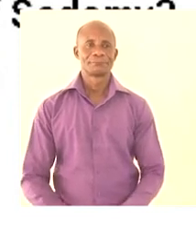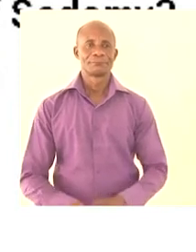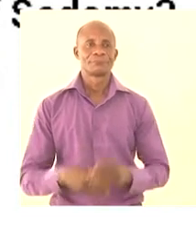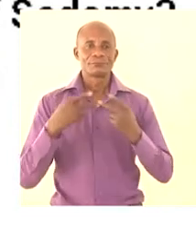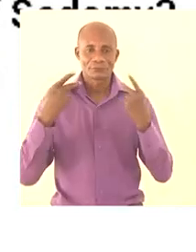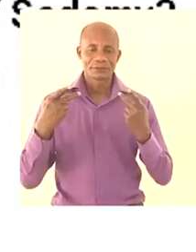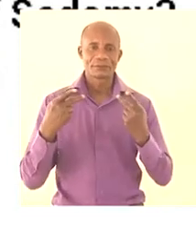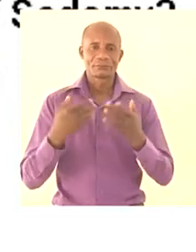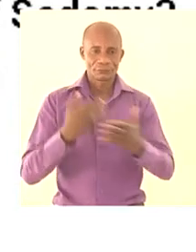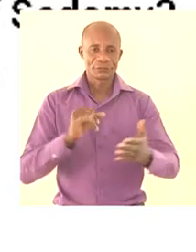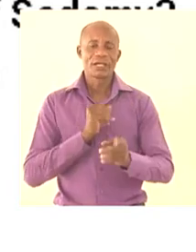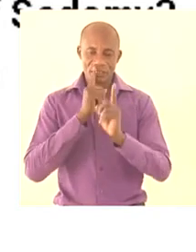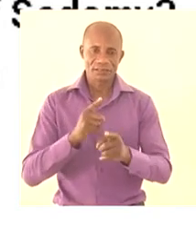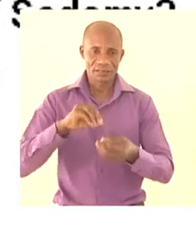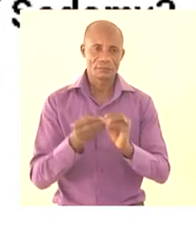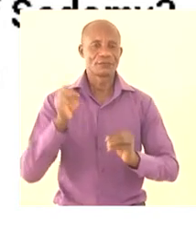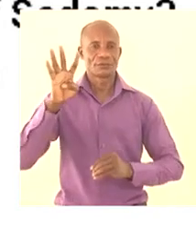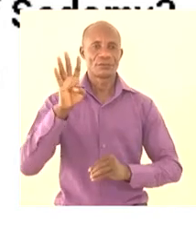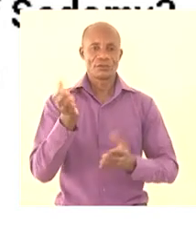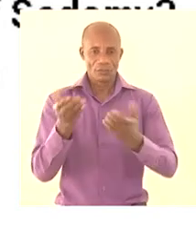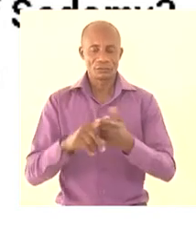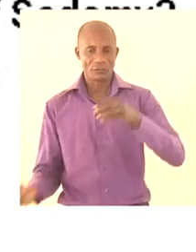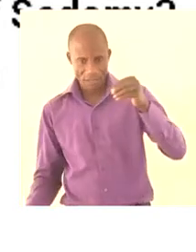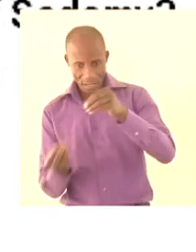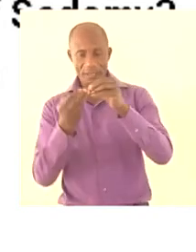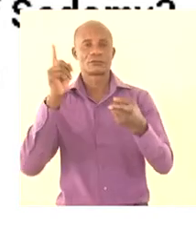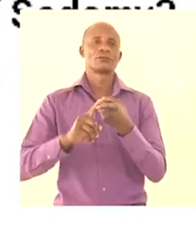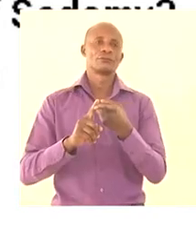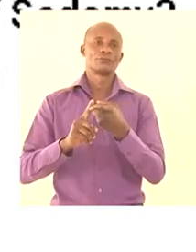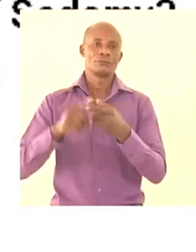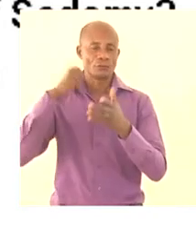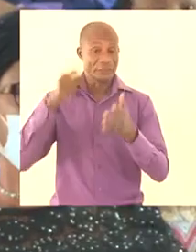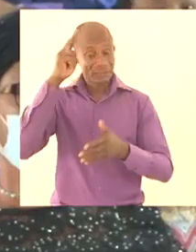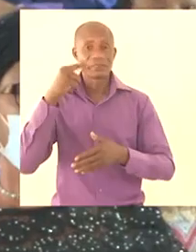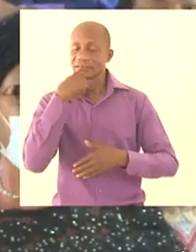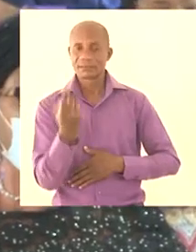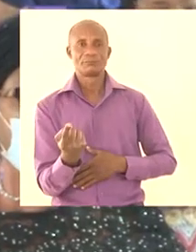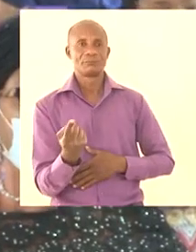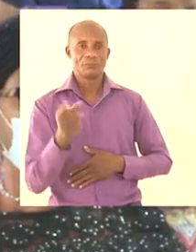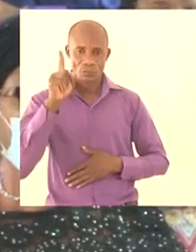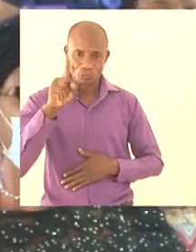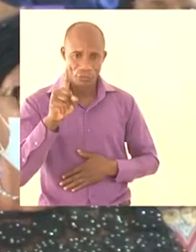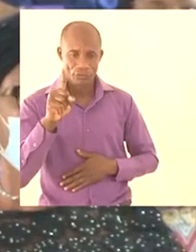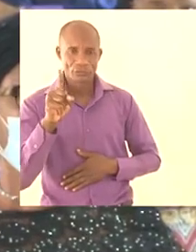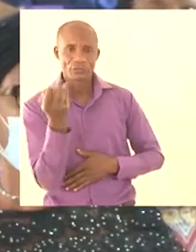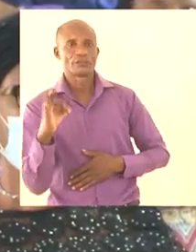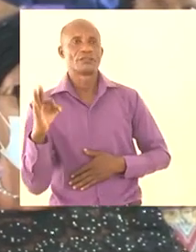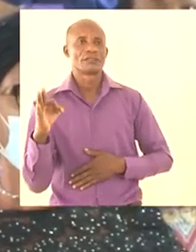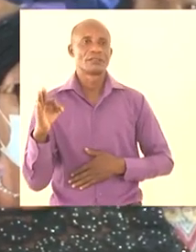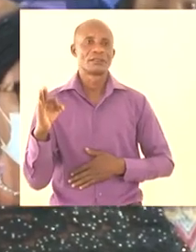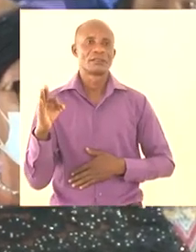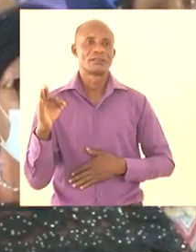Father, before I answer question number 4, I want to add to what he said. One of the pastors